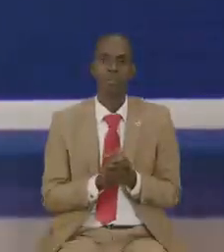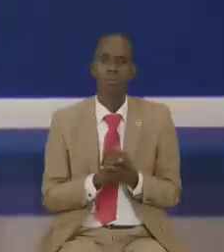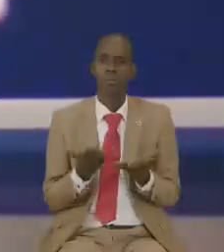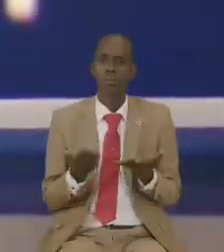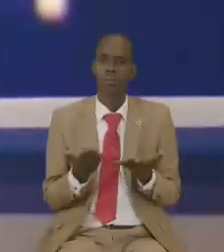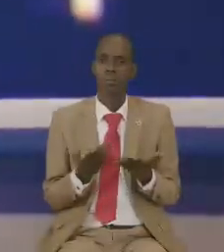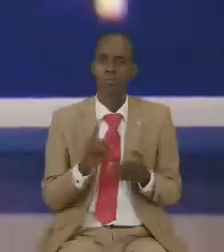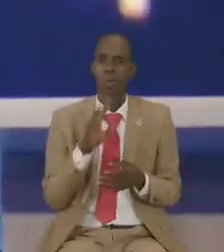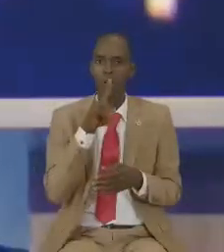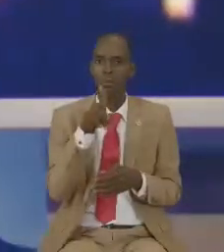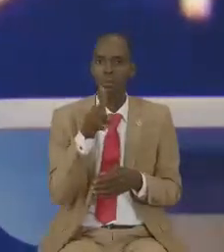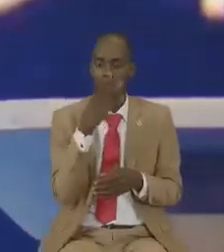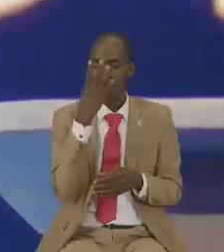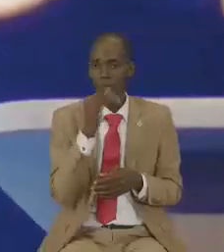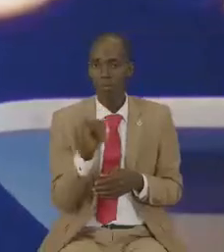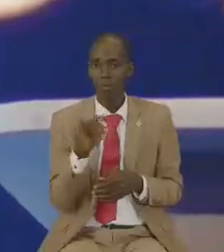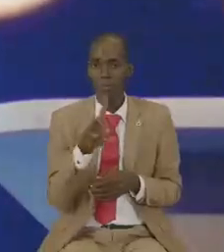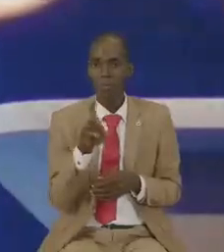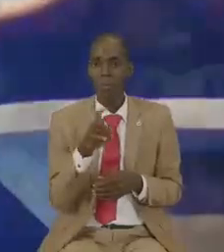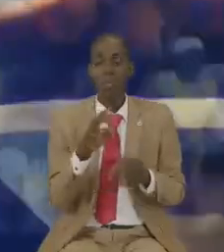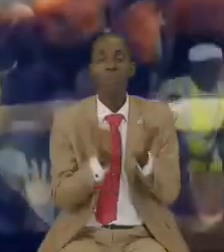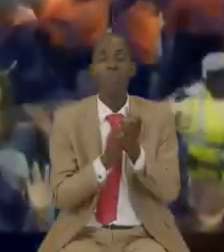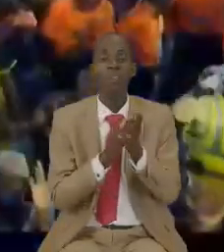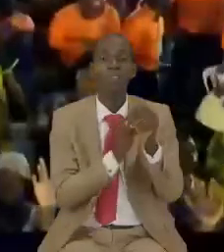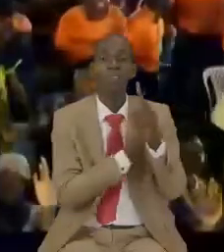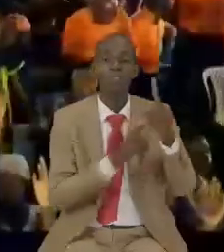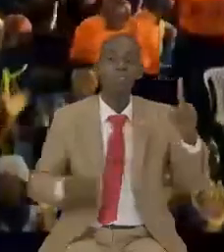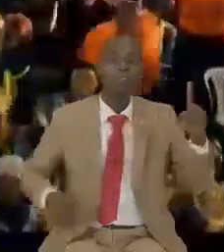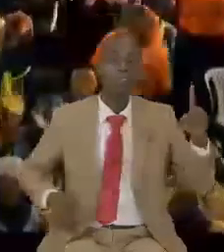Where are you? I said, praise the Lord.